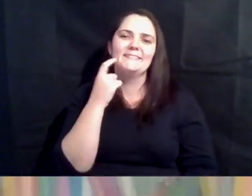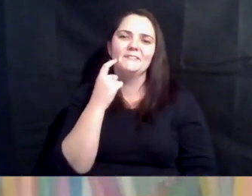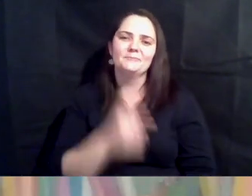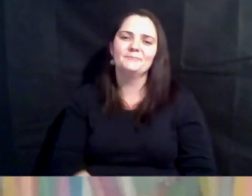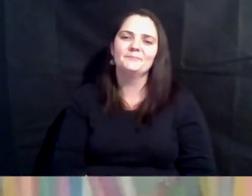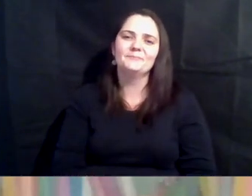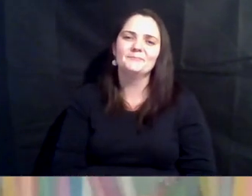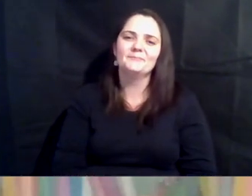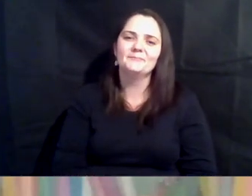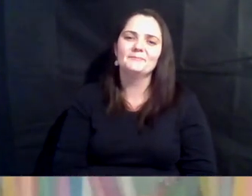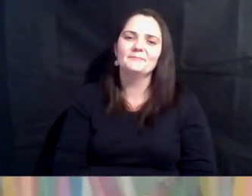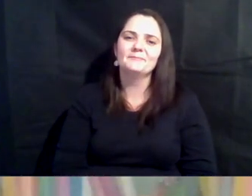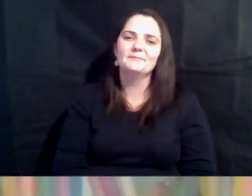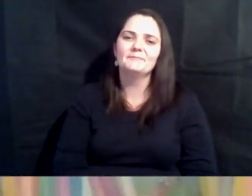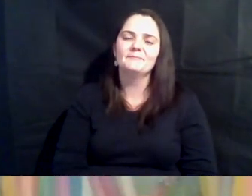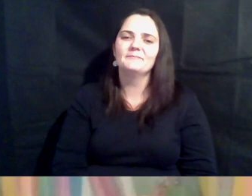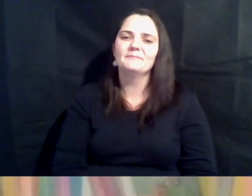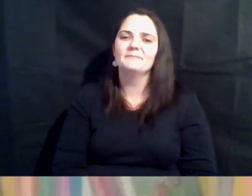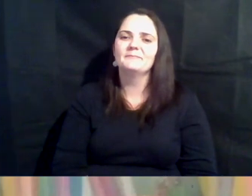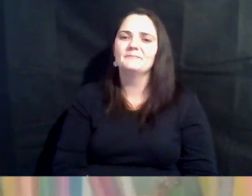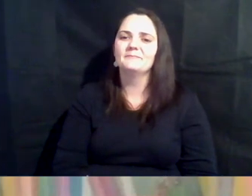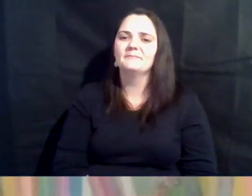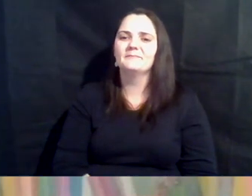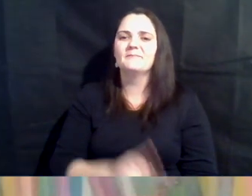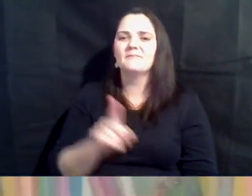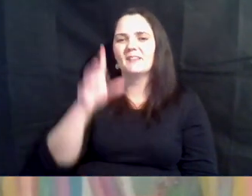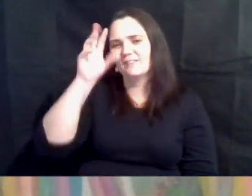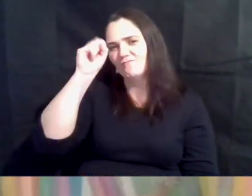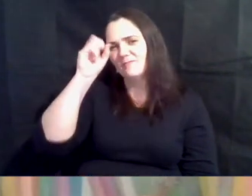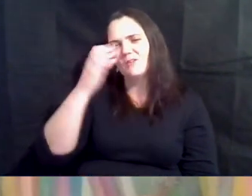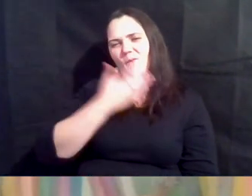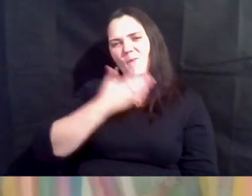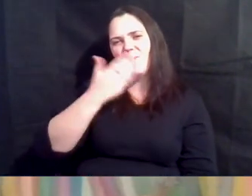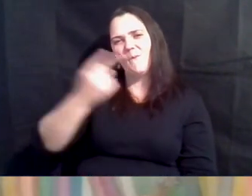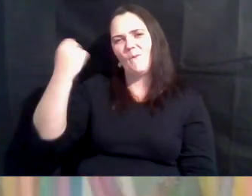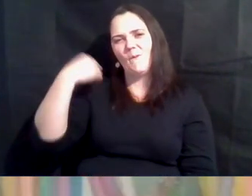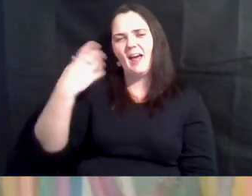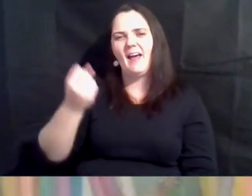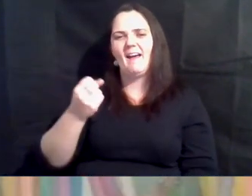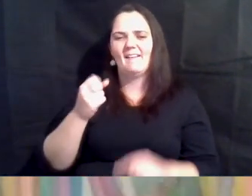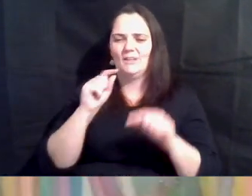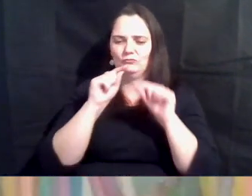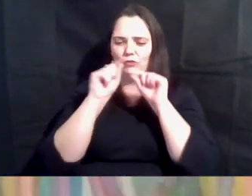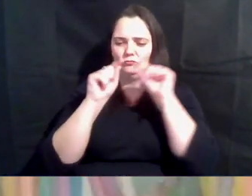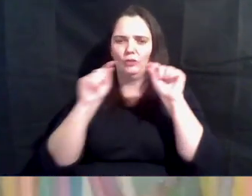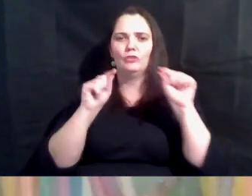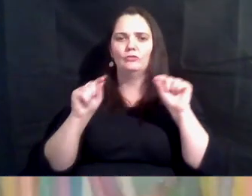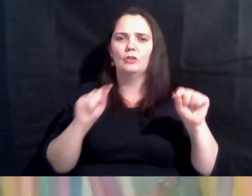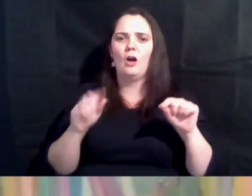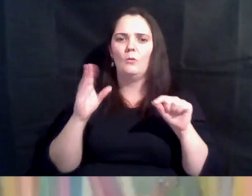school and you got those pictures, basically dots to dots, and you like puncture them all. Fun throwback.